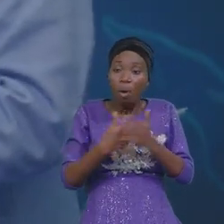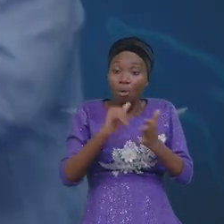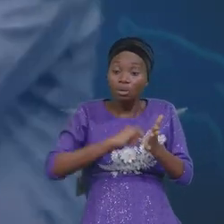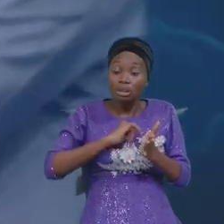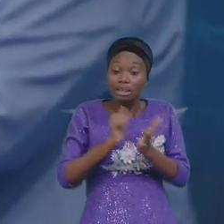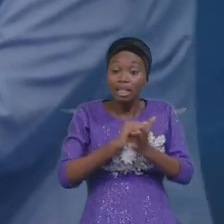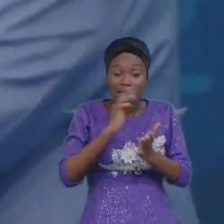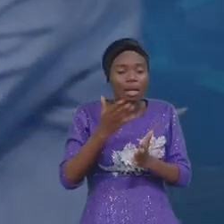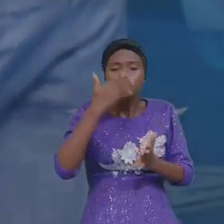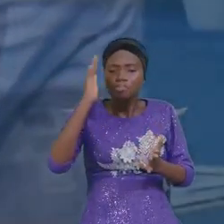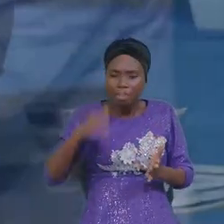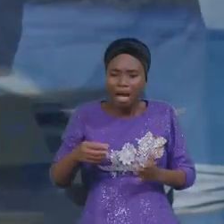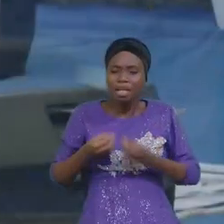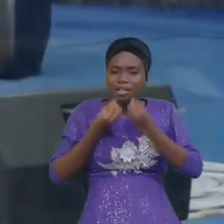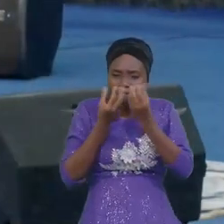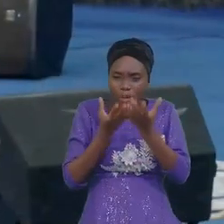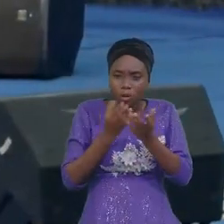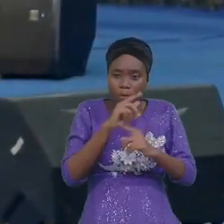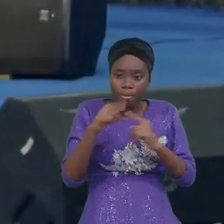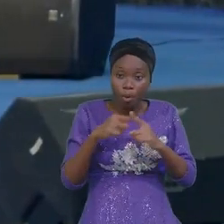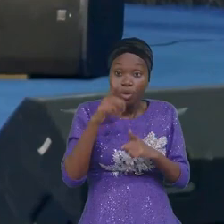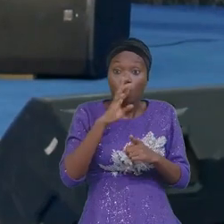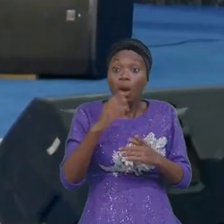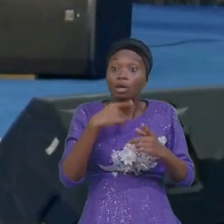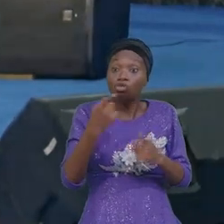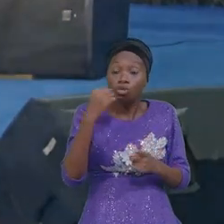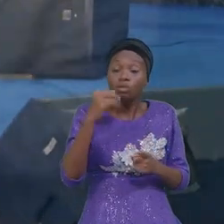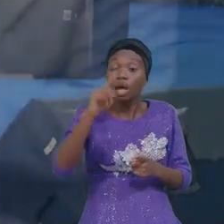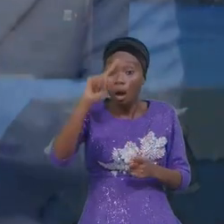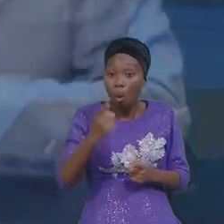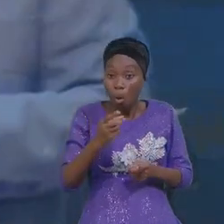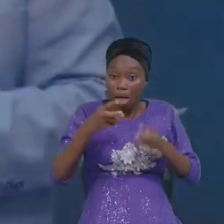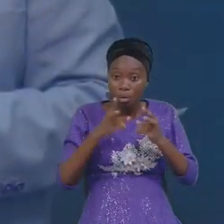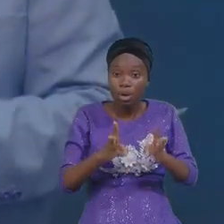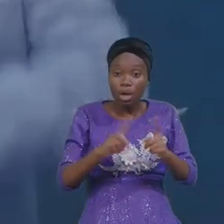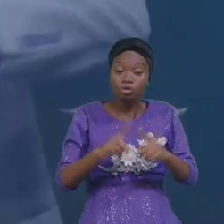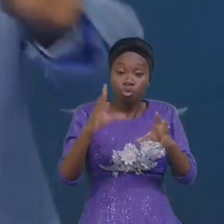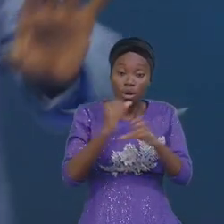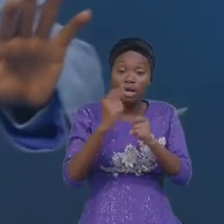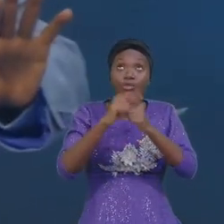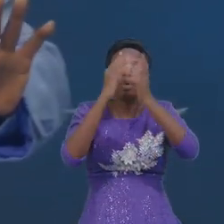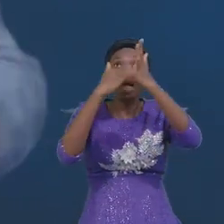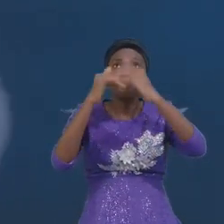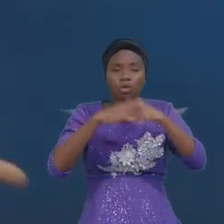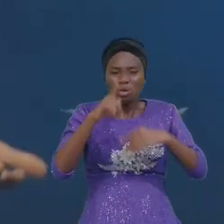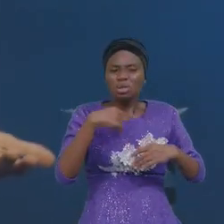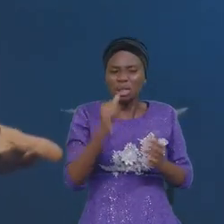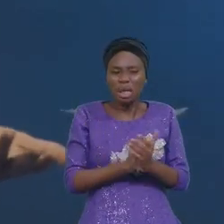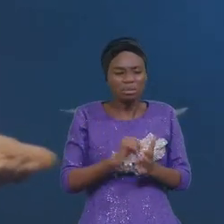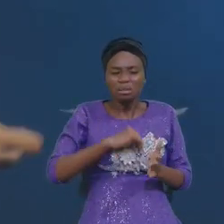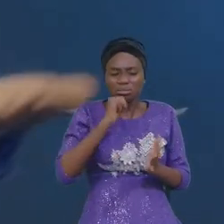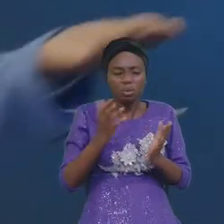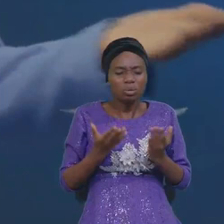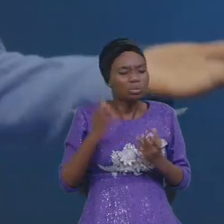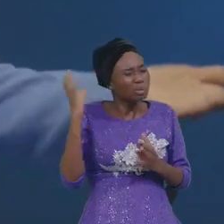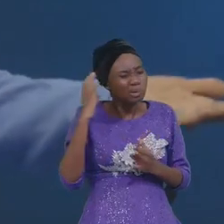news. When you are told of the only way to get to heaven, you say, I don't want to hear. All that